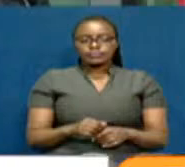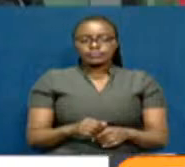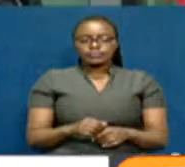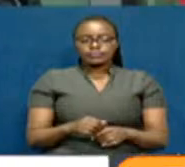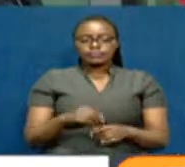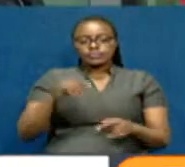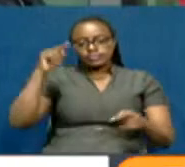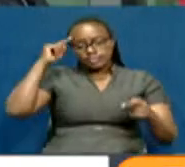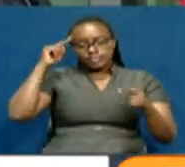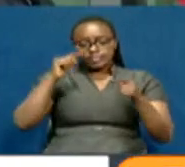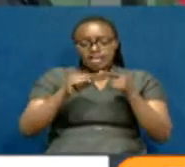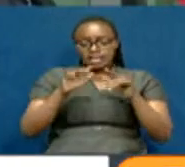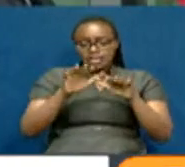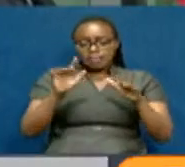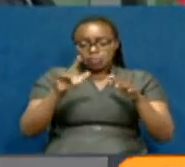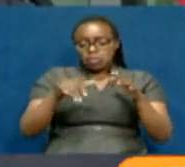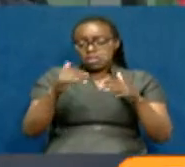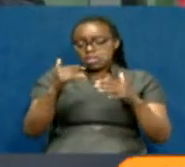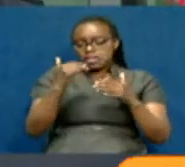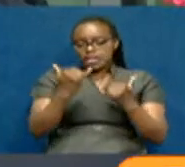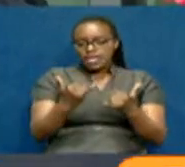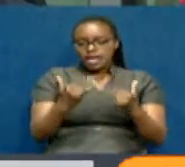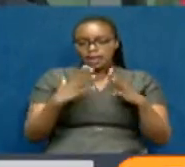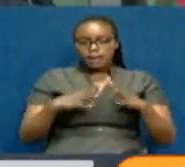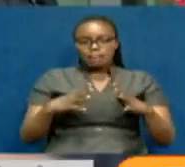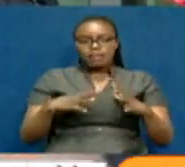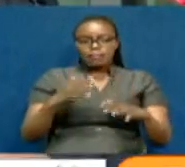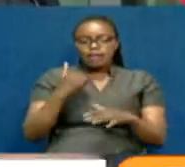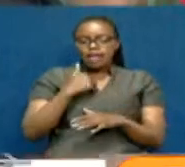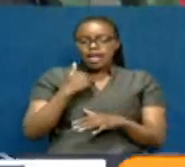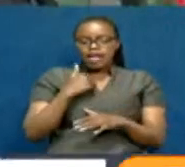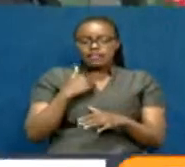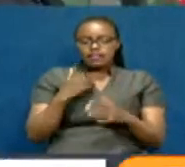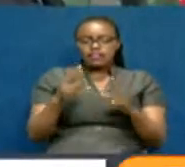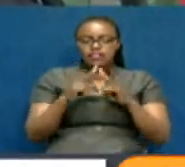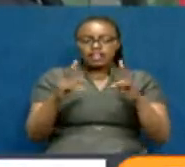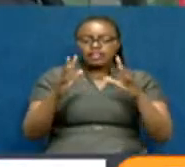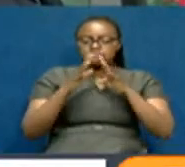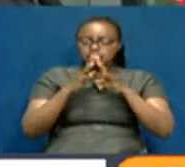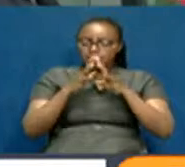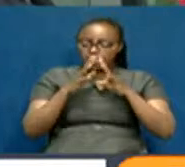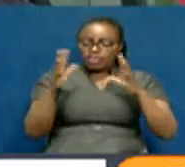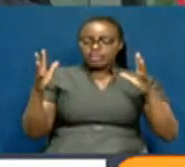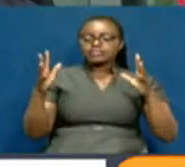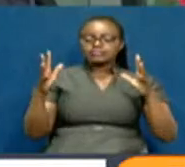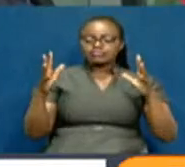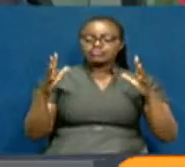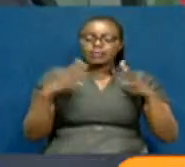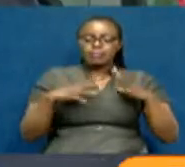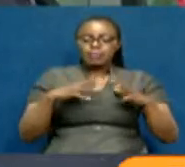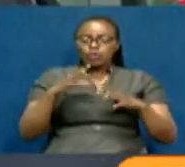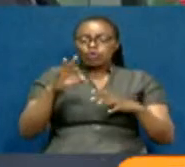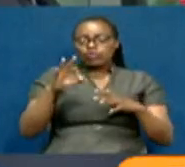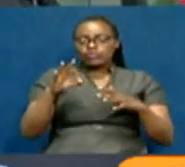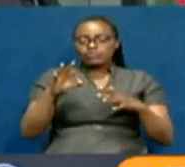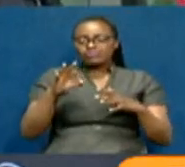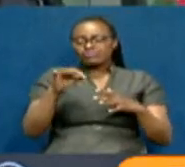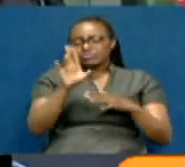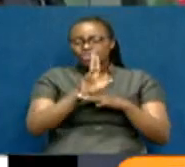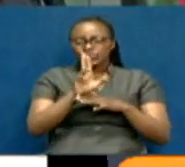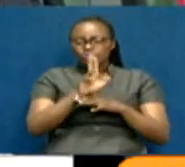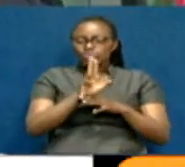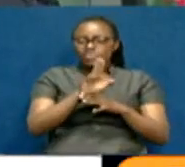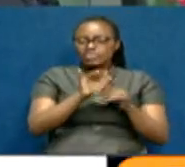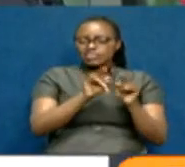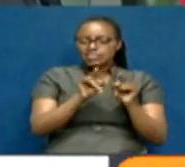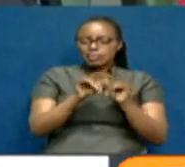Their target market is young people, and we have a very big population of young people using social media to market their